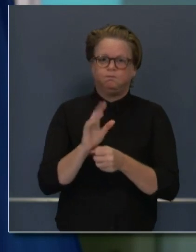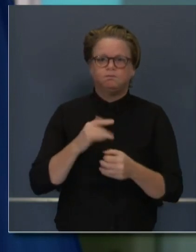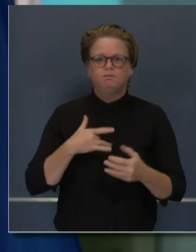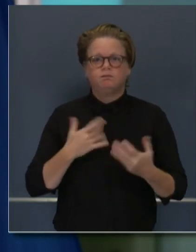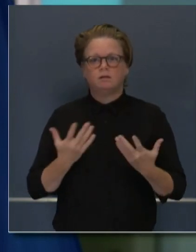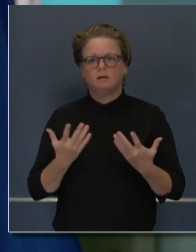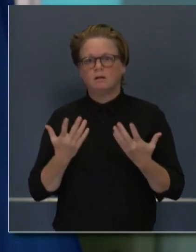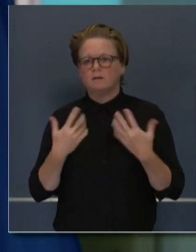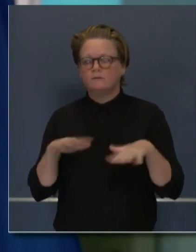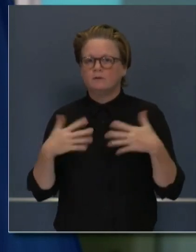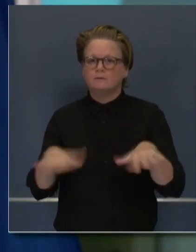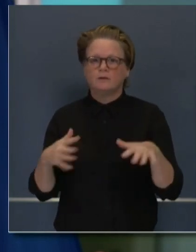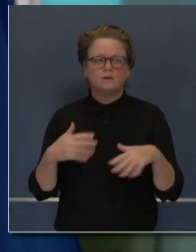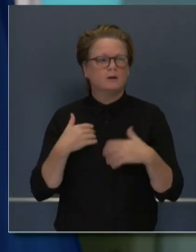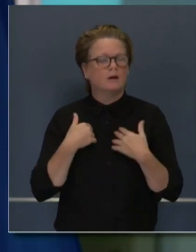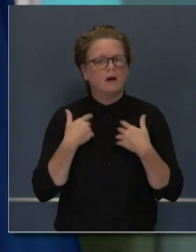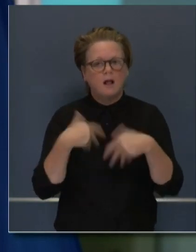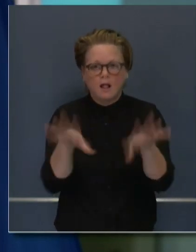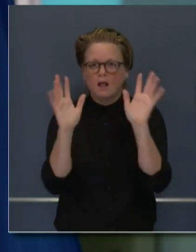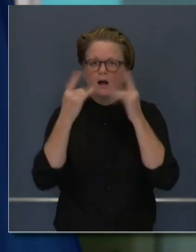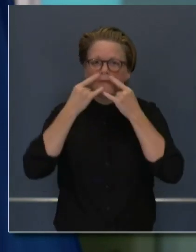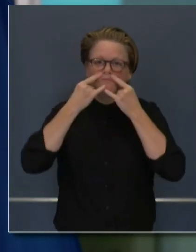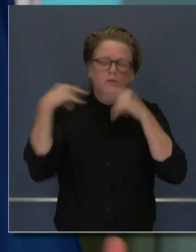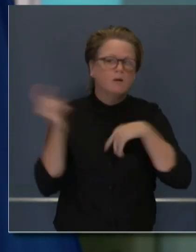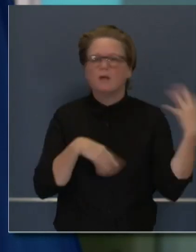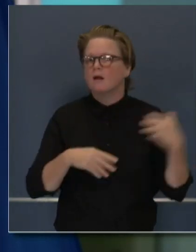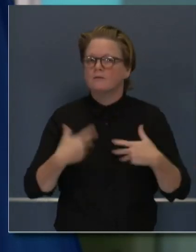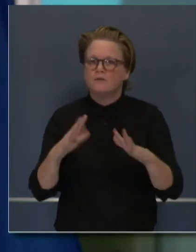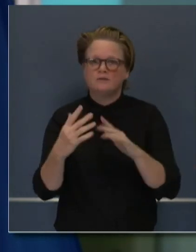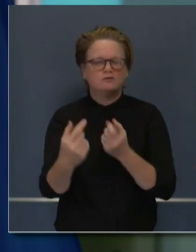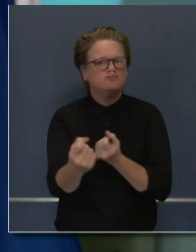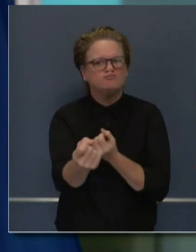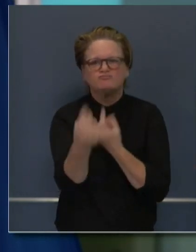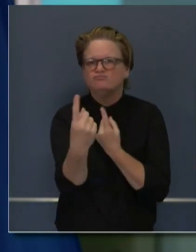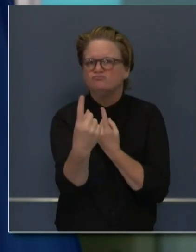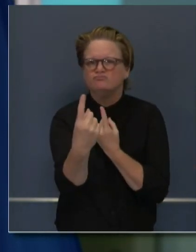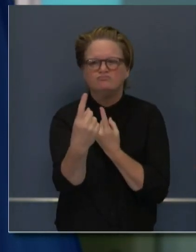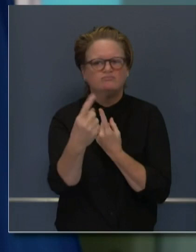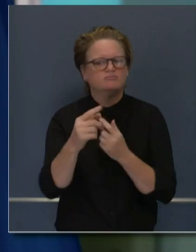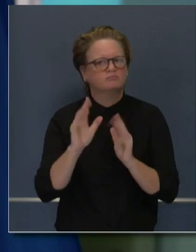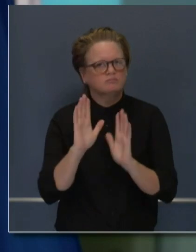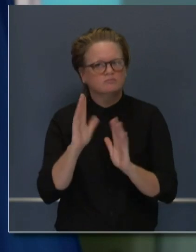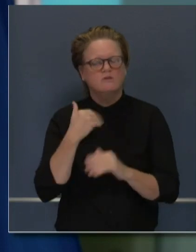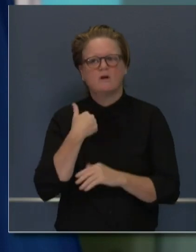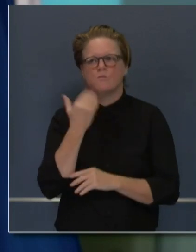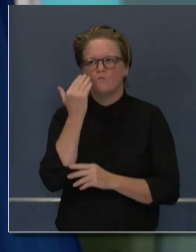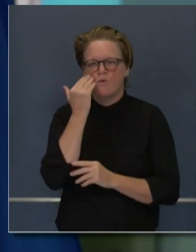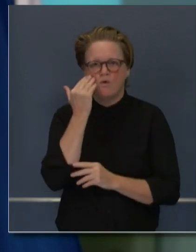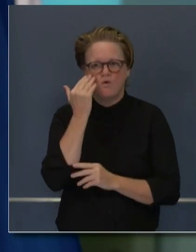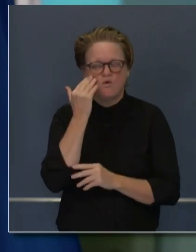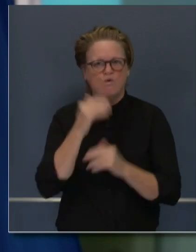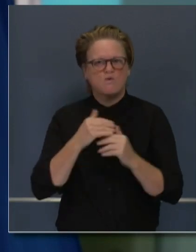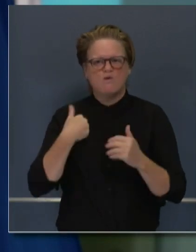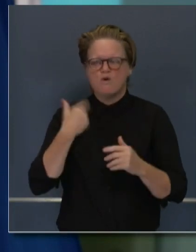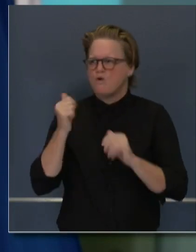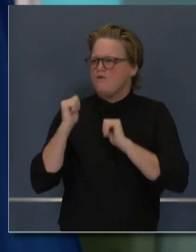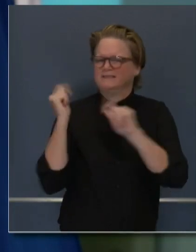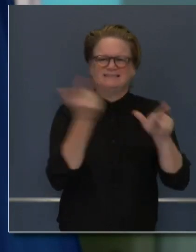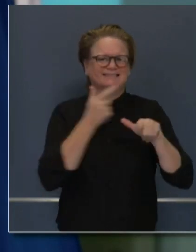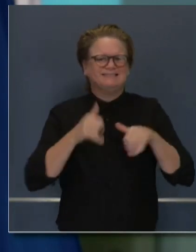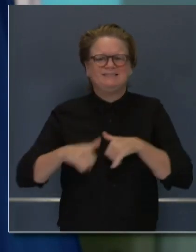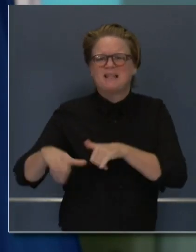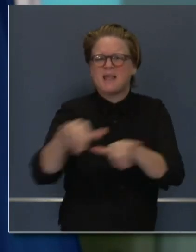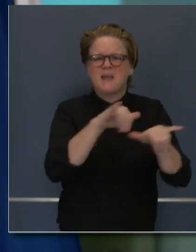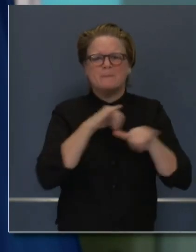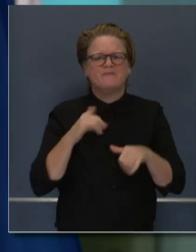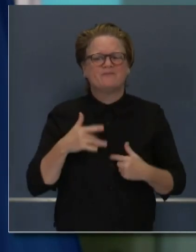anybody. I'm here to find the higher angels in the spirit that is this moment, to try to work through and get through